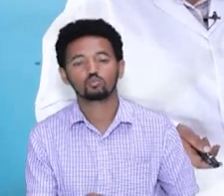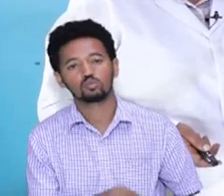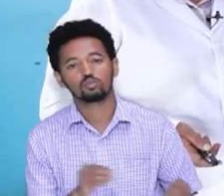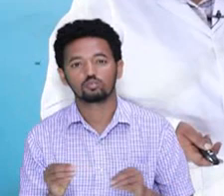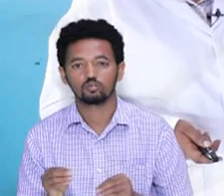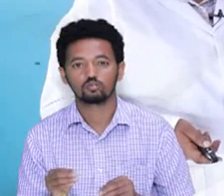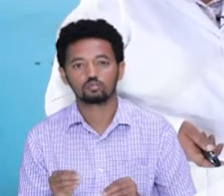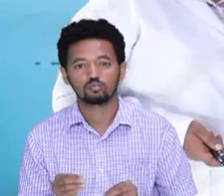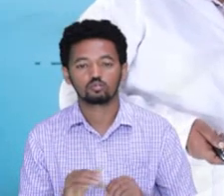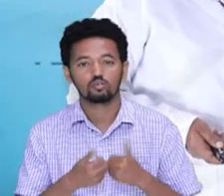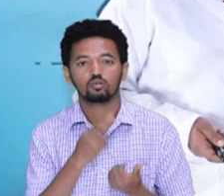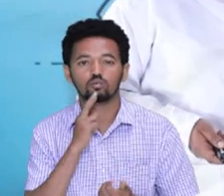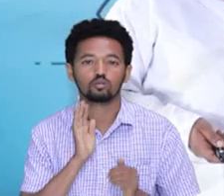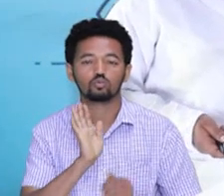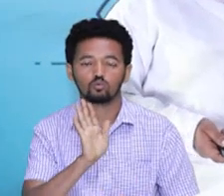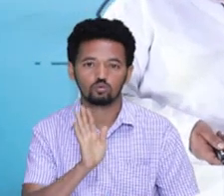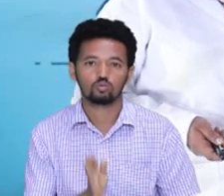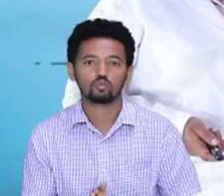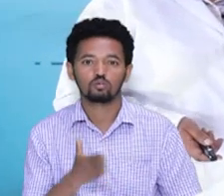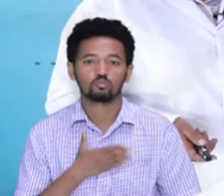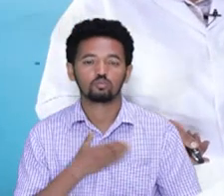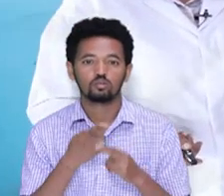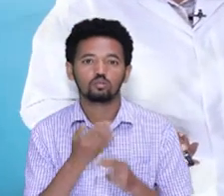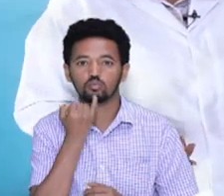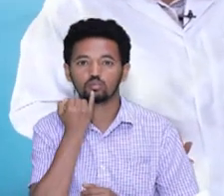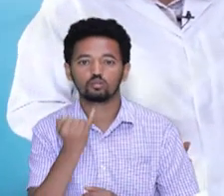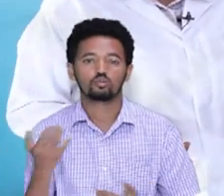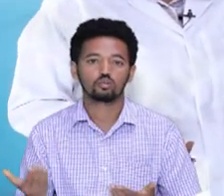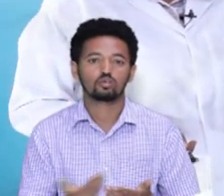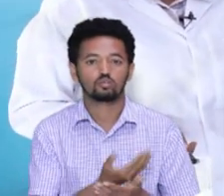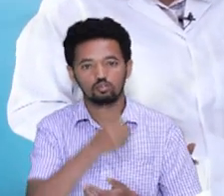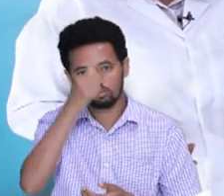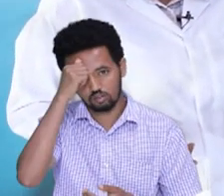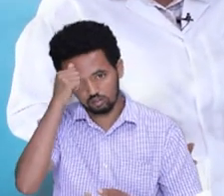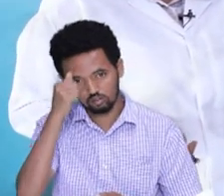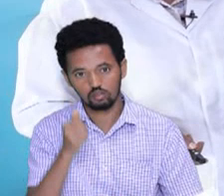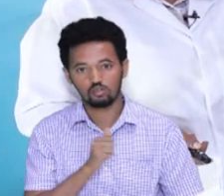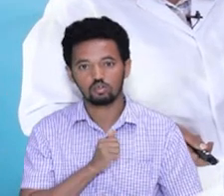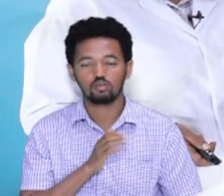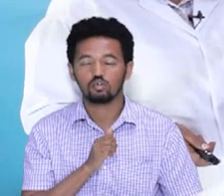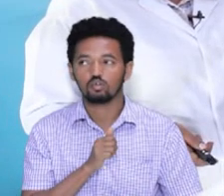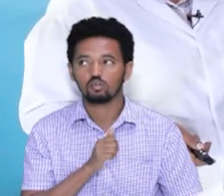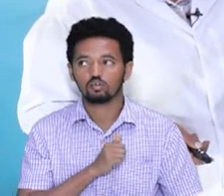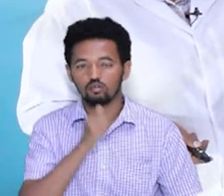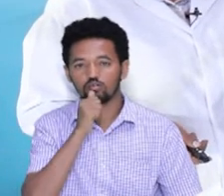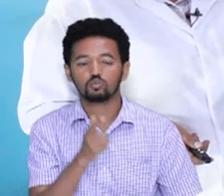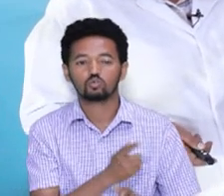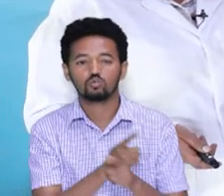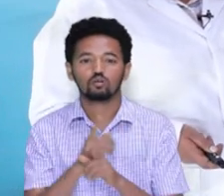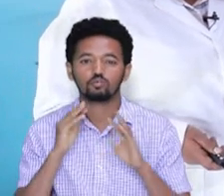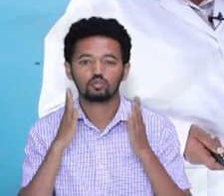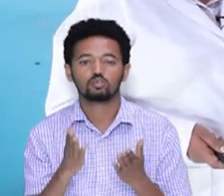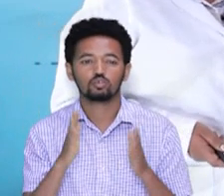students. How are you? My name is Adistaye. I am a geography teacher. I